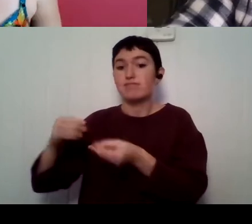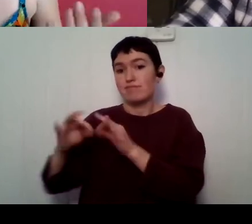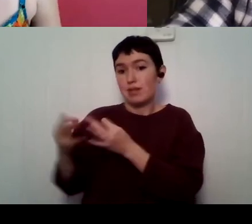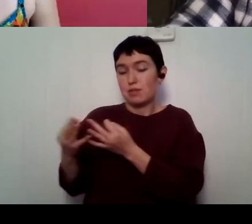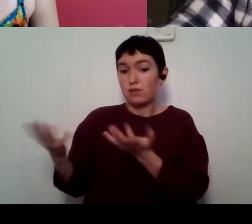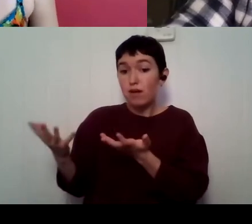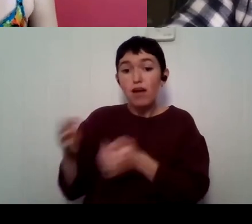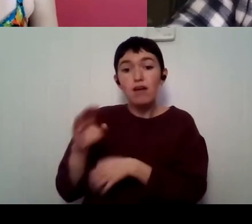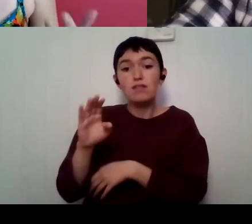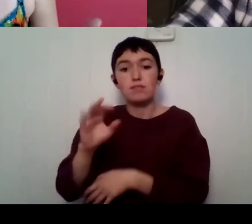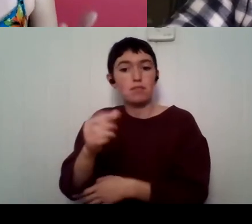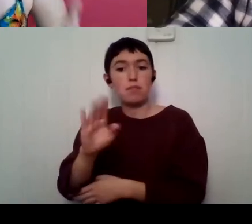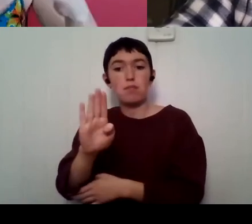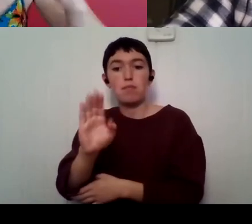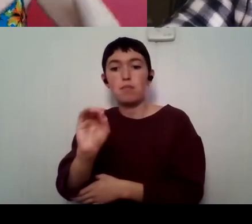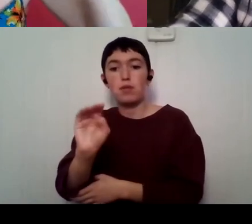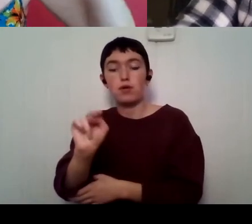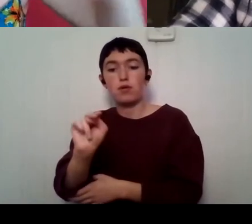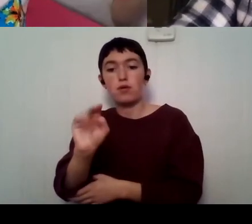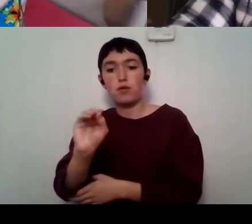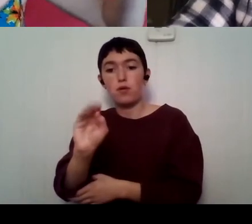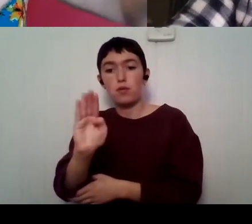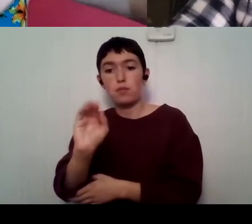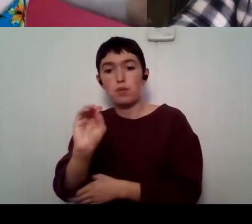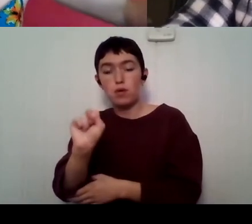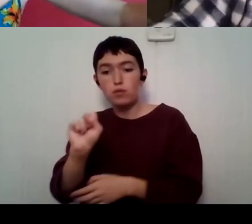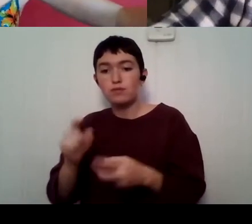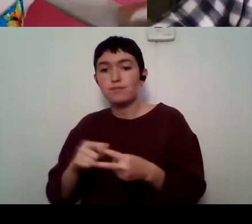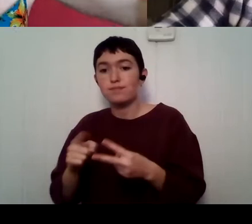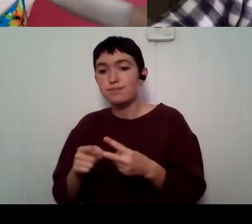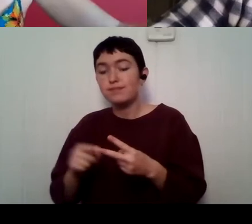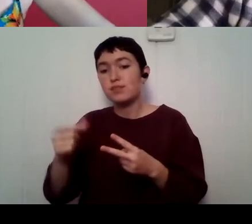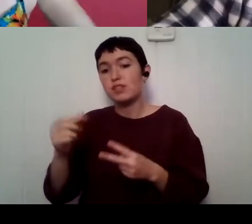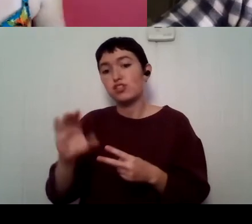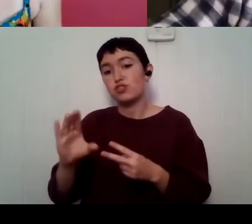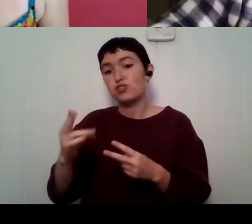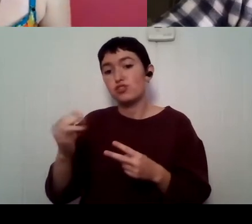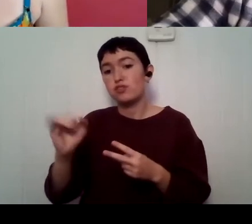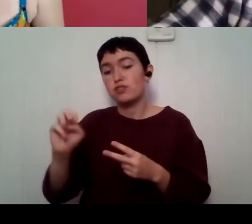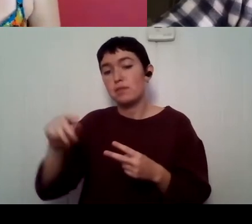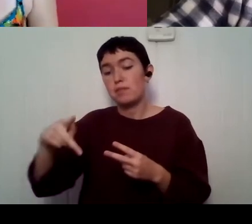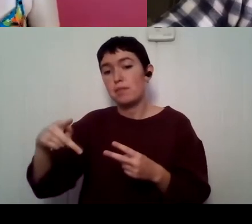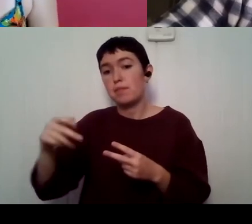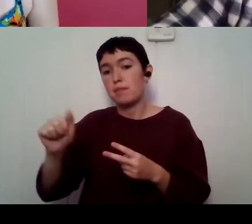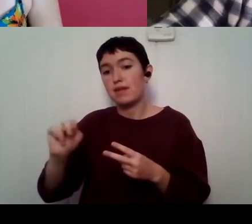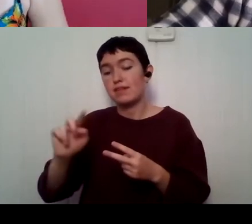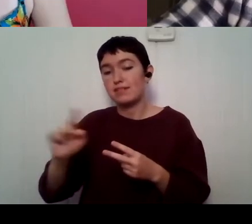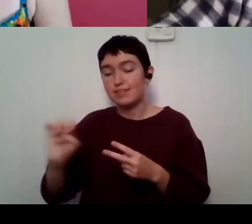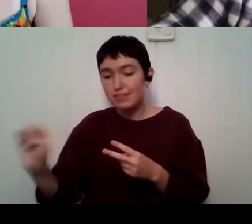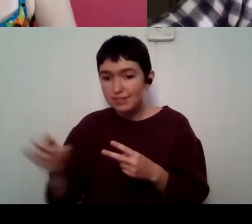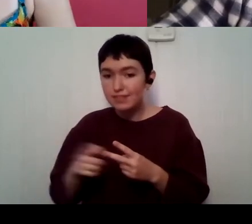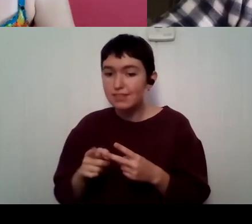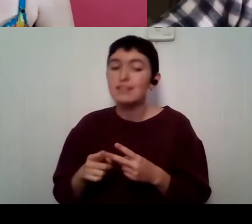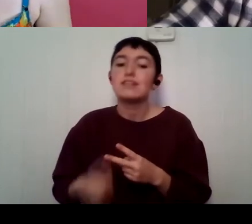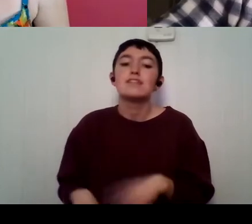question of who are we more like? And we like to look at primates as models for human behavior. But we have to remember that even though they might